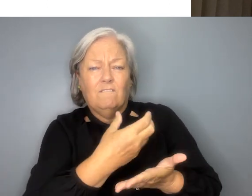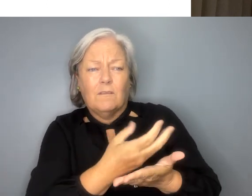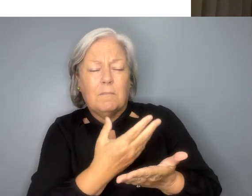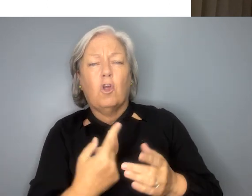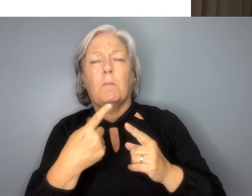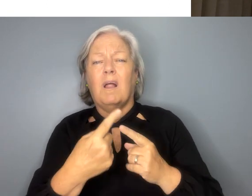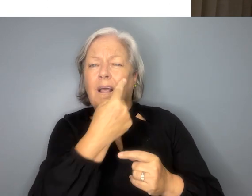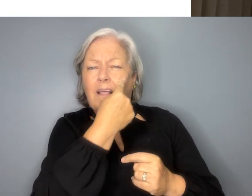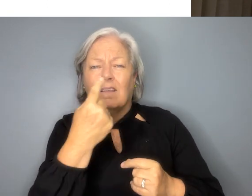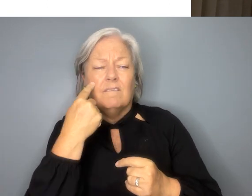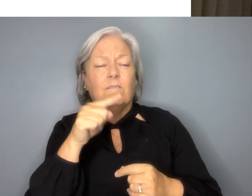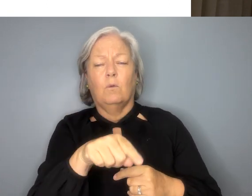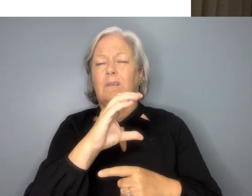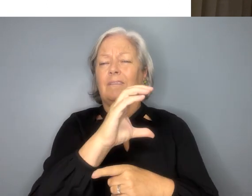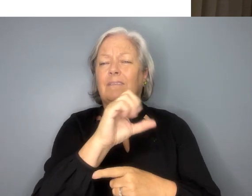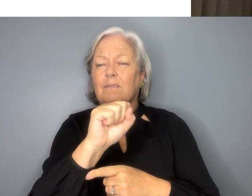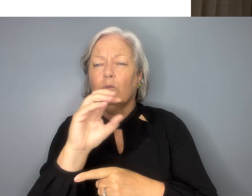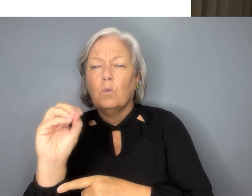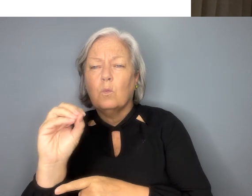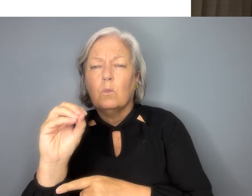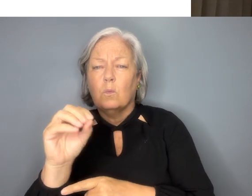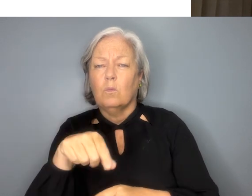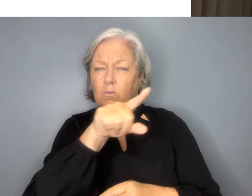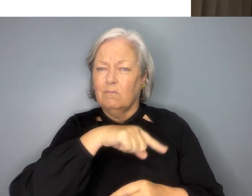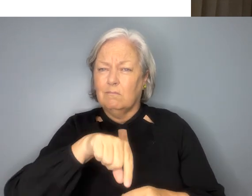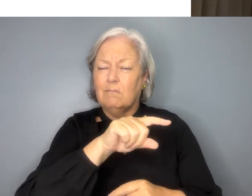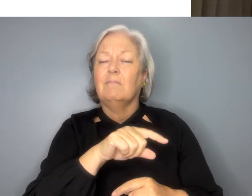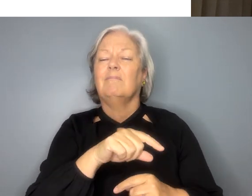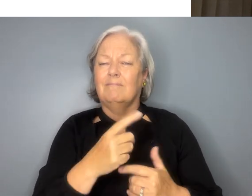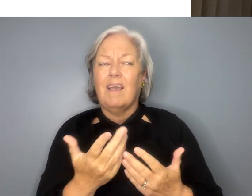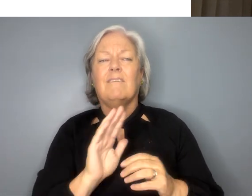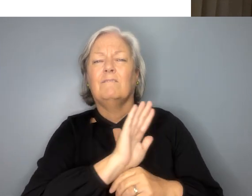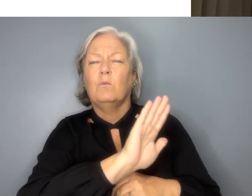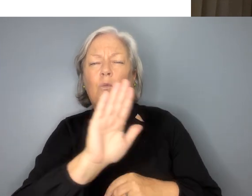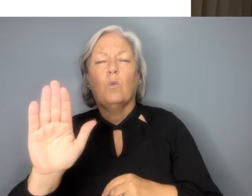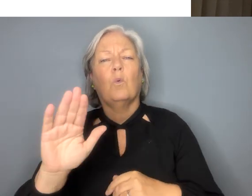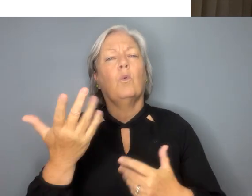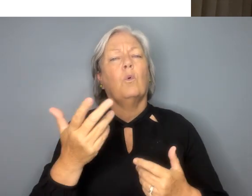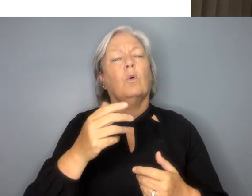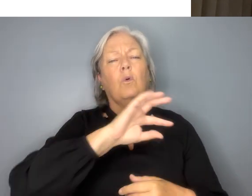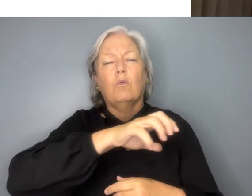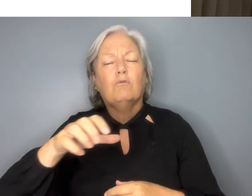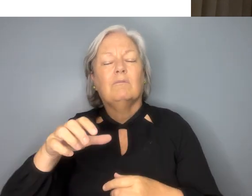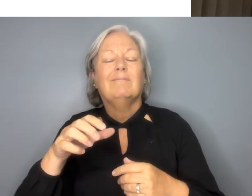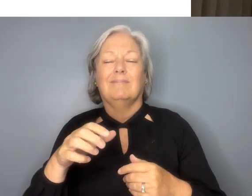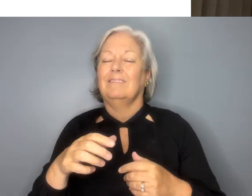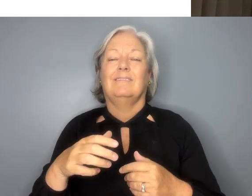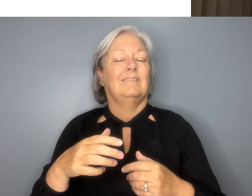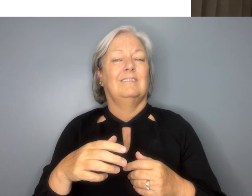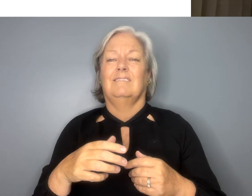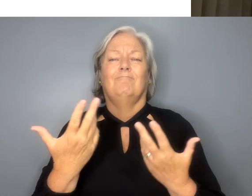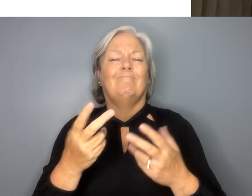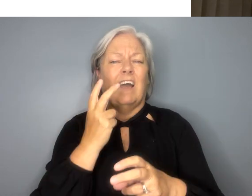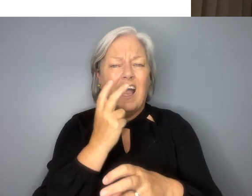information and evidence from civil society of the situation within states, it is difficult for the